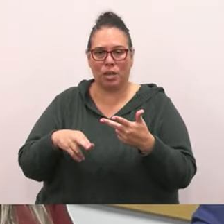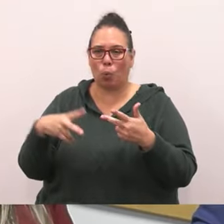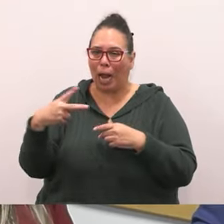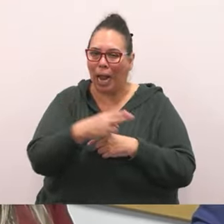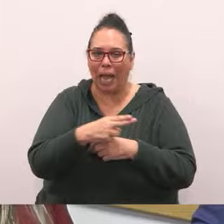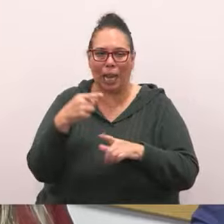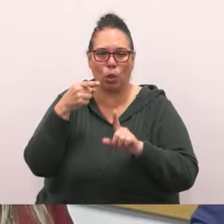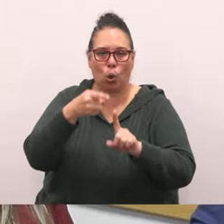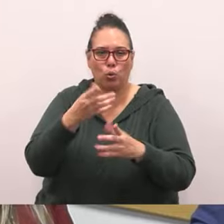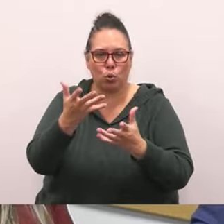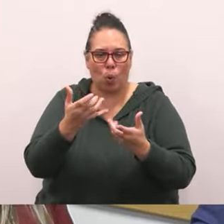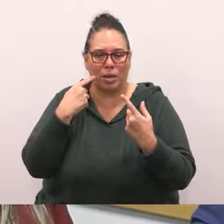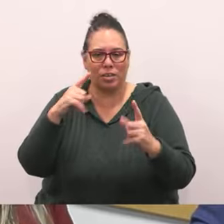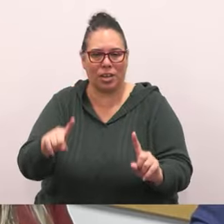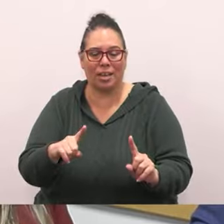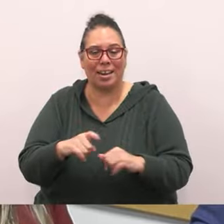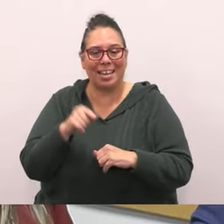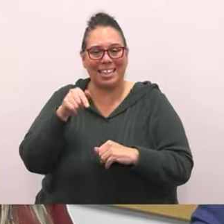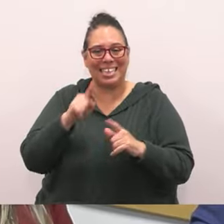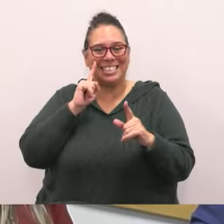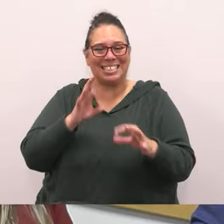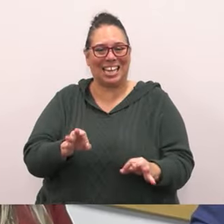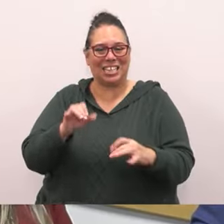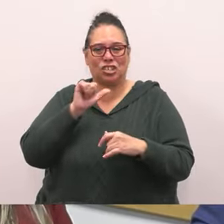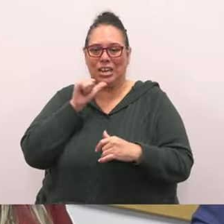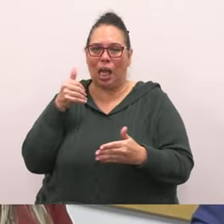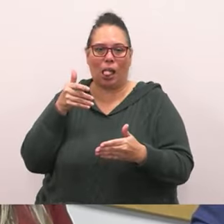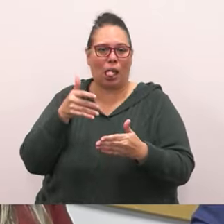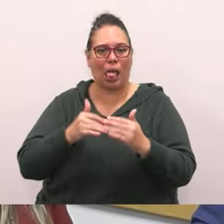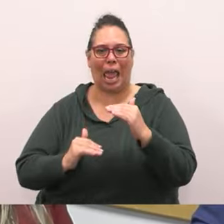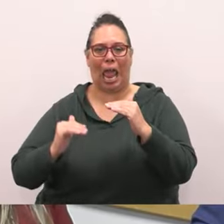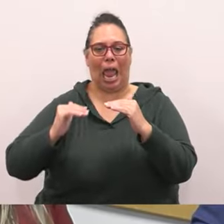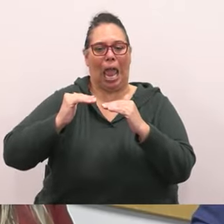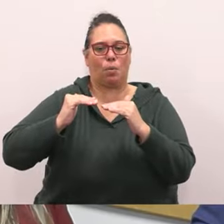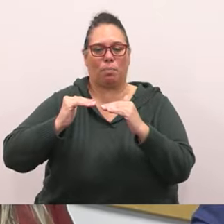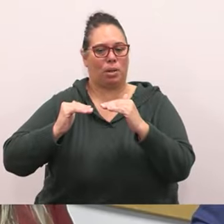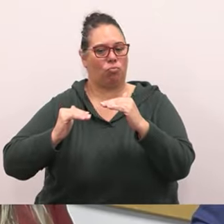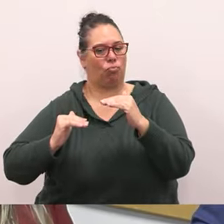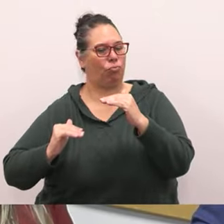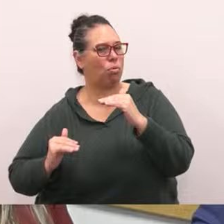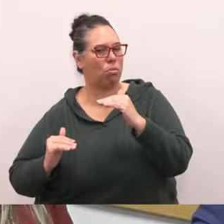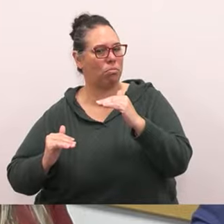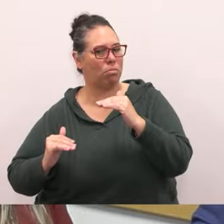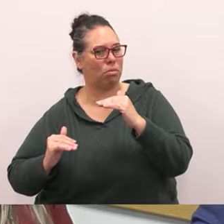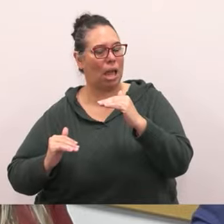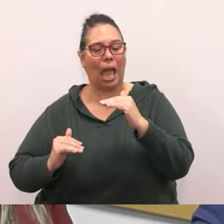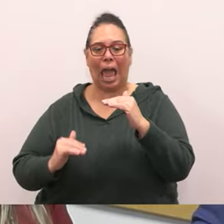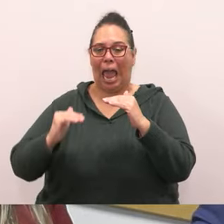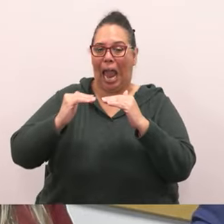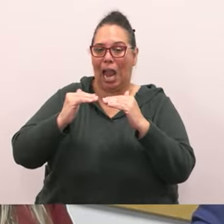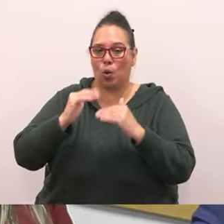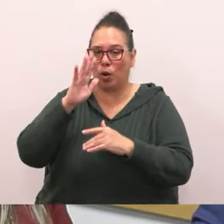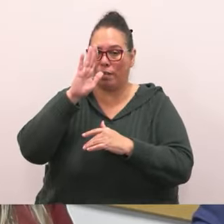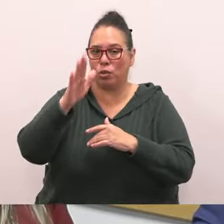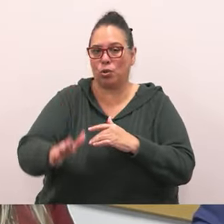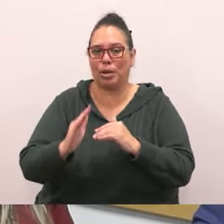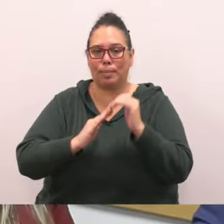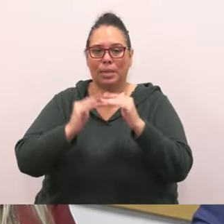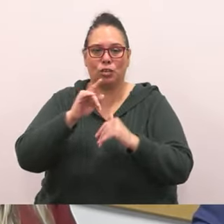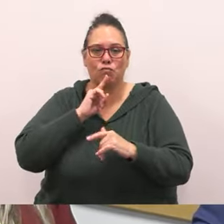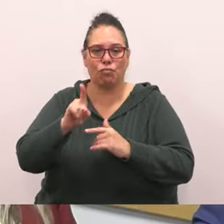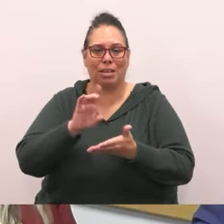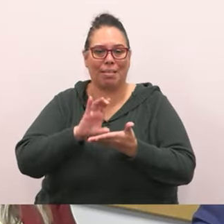In majority-minority districts, these decisions do not move us toward equity, they move us away from it. An equitable future is built through real